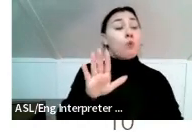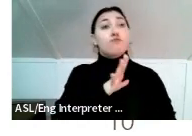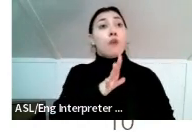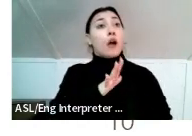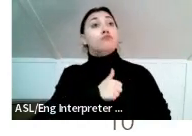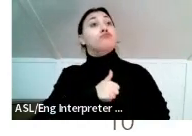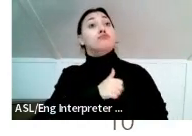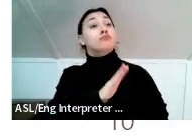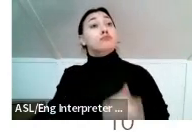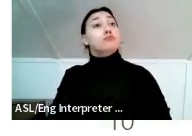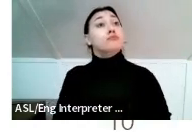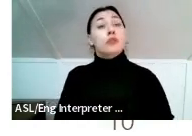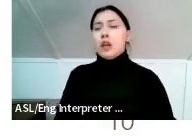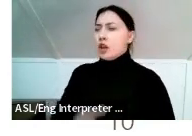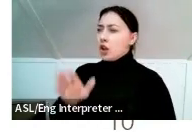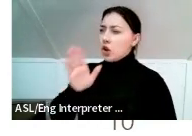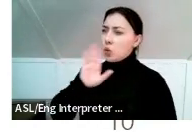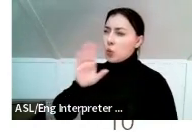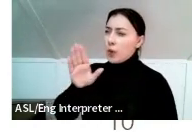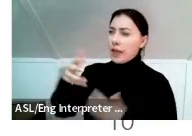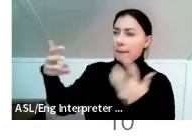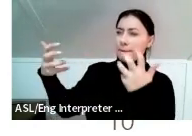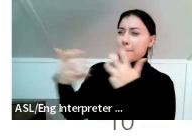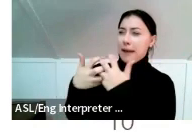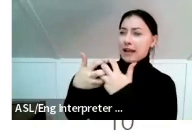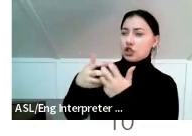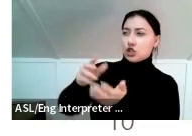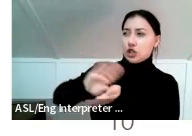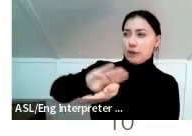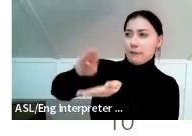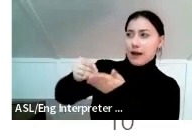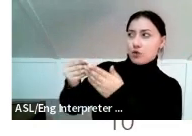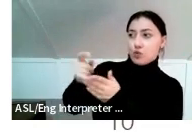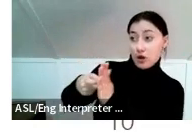required? There is no match required.